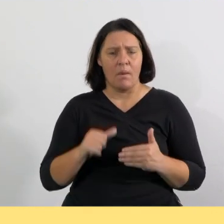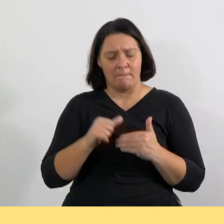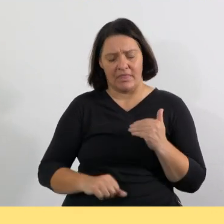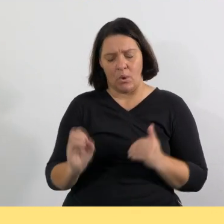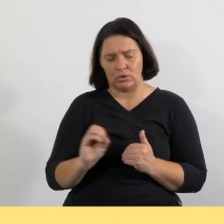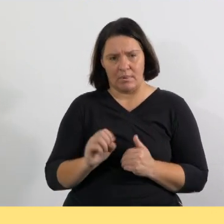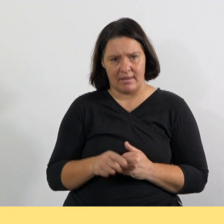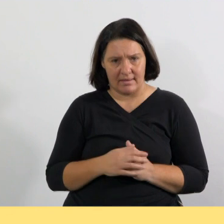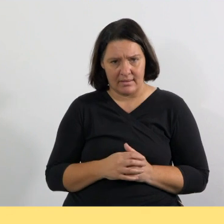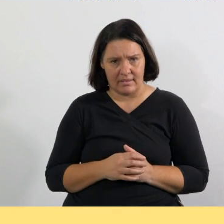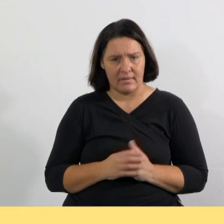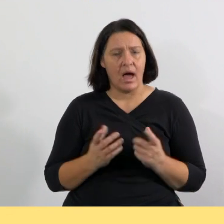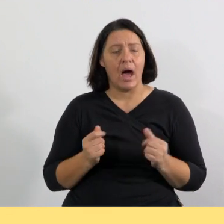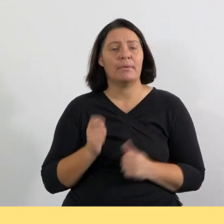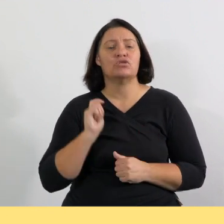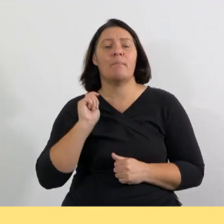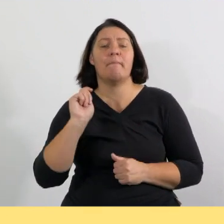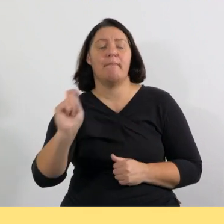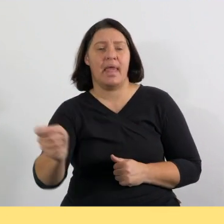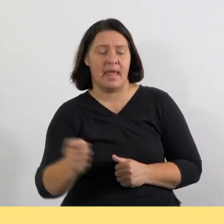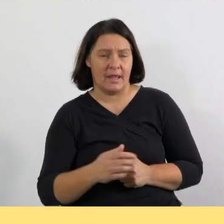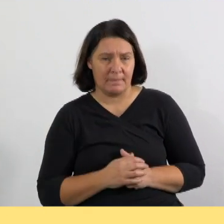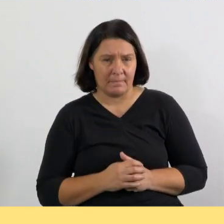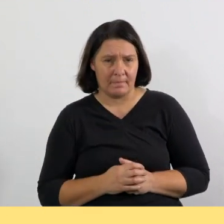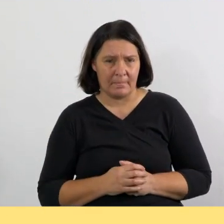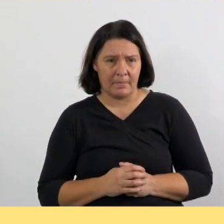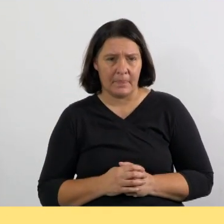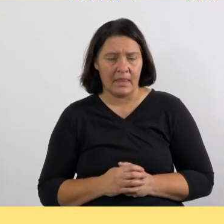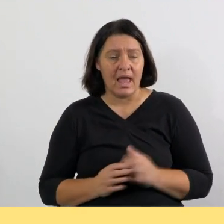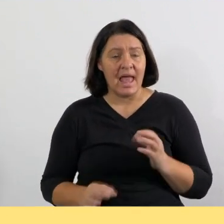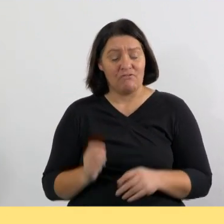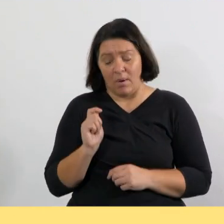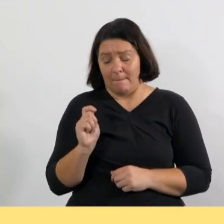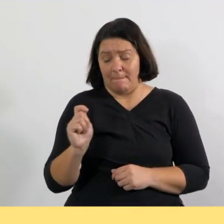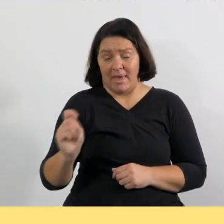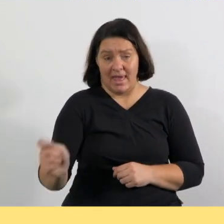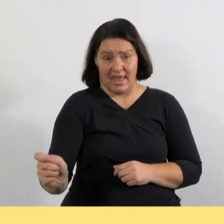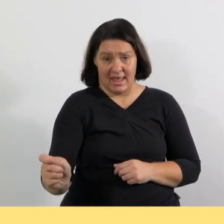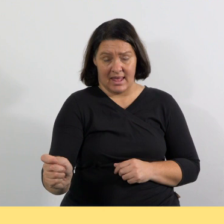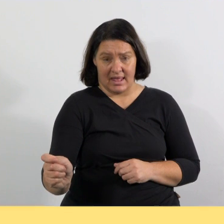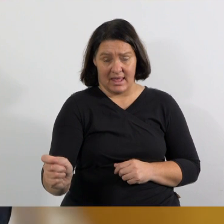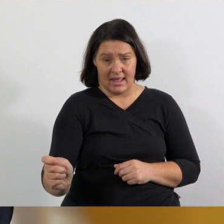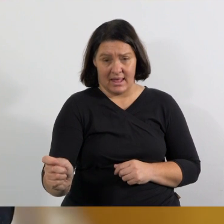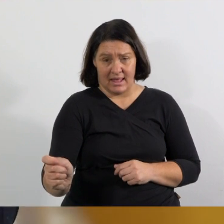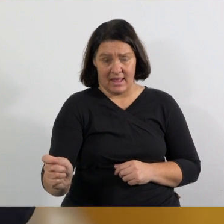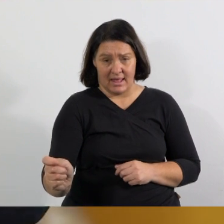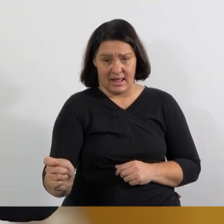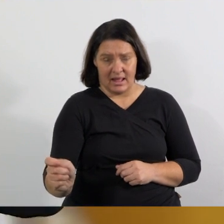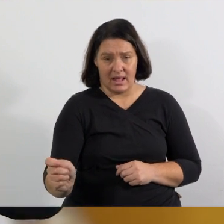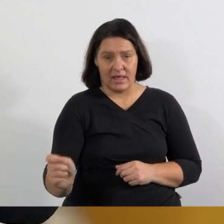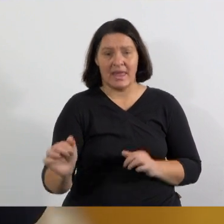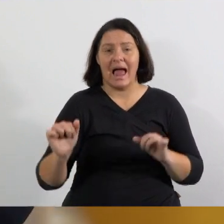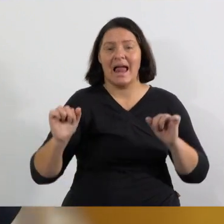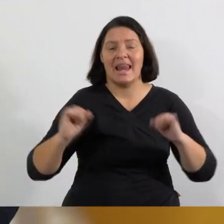during the month of October. How much was paid to them? When we pay our creditors,